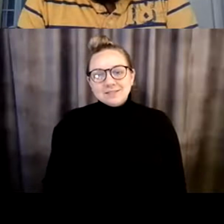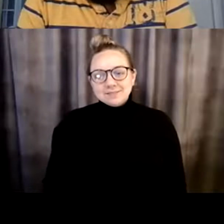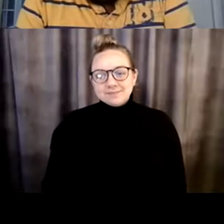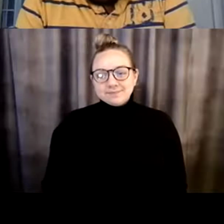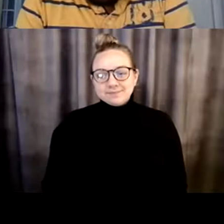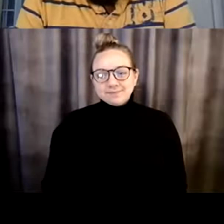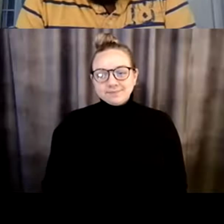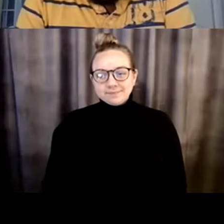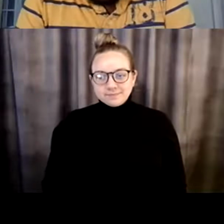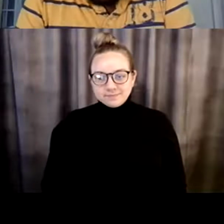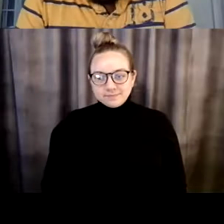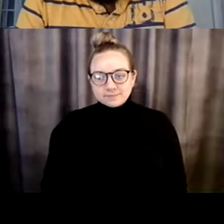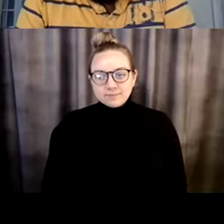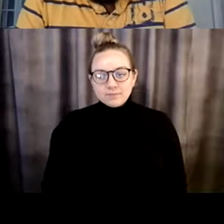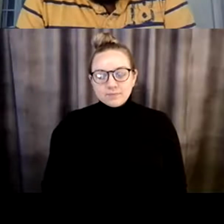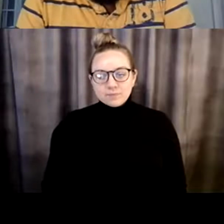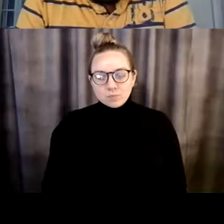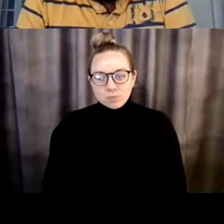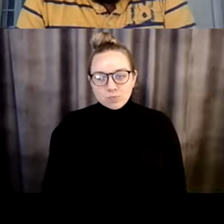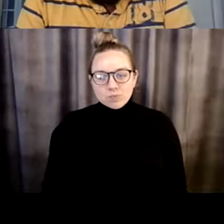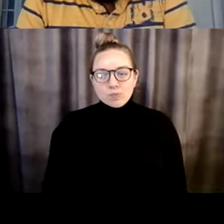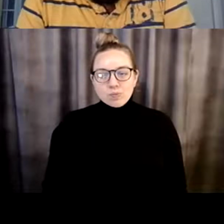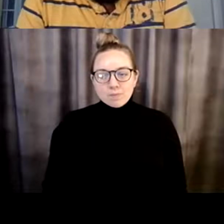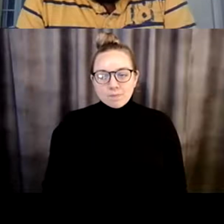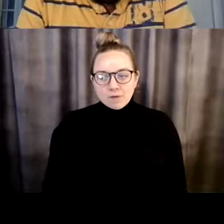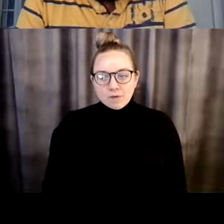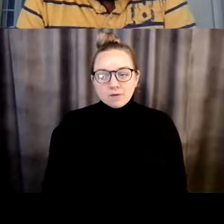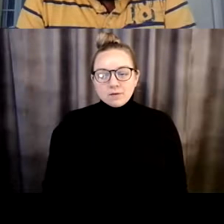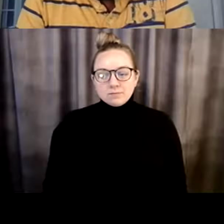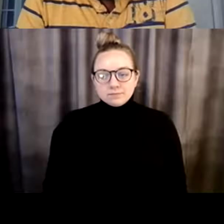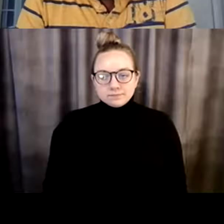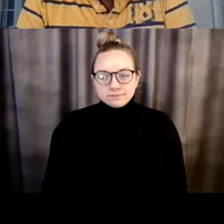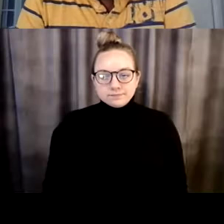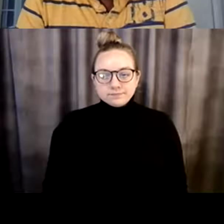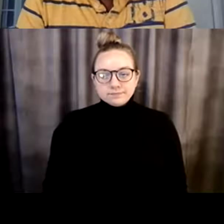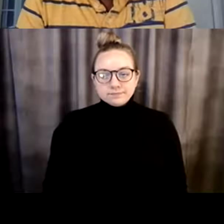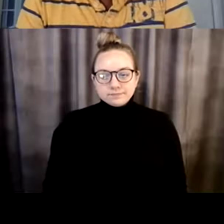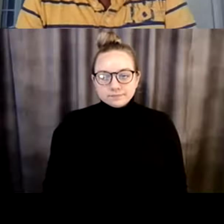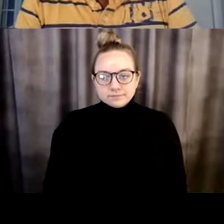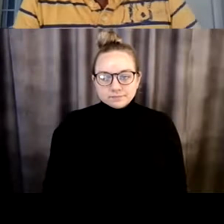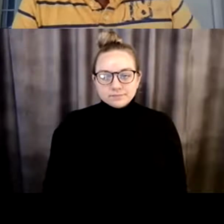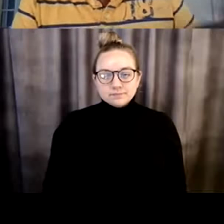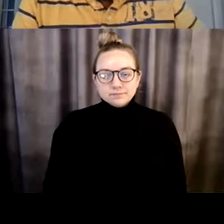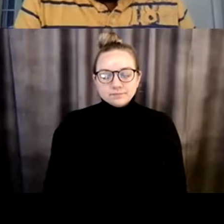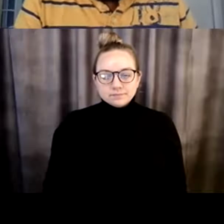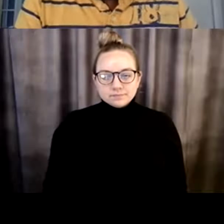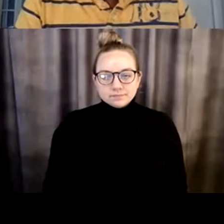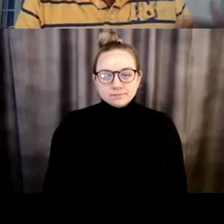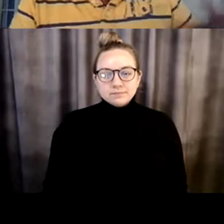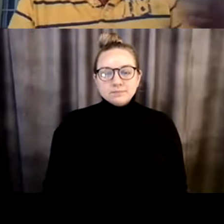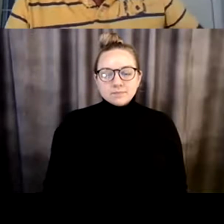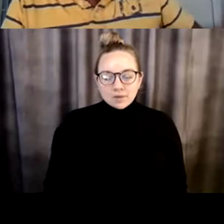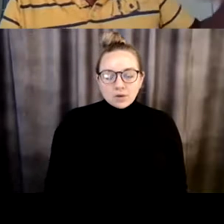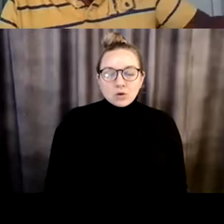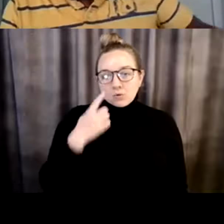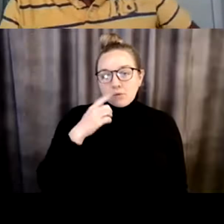being deliberate in what we do and how we get this information out there. That's really always my thing, that we want to make sure that we don't just say play more. Well, you